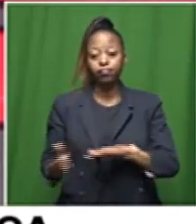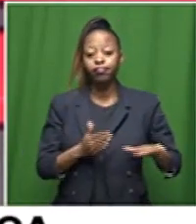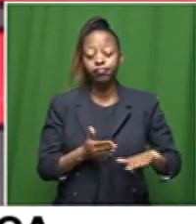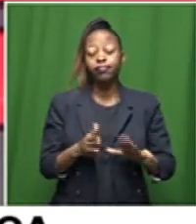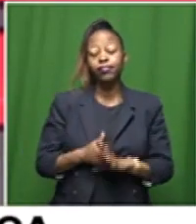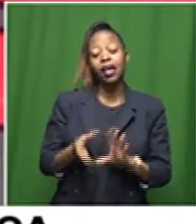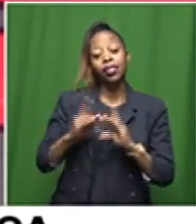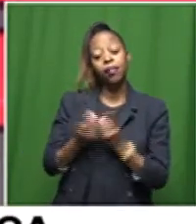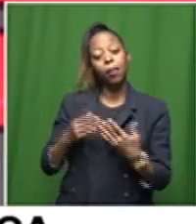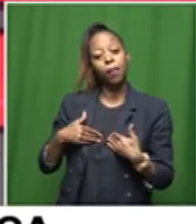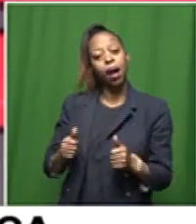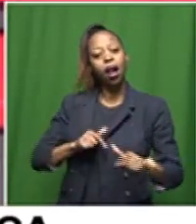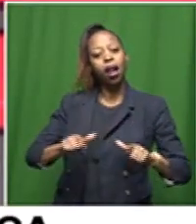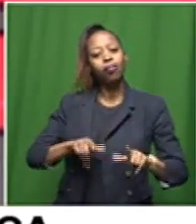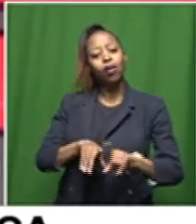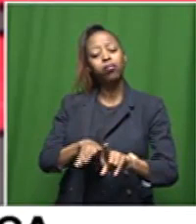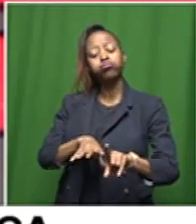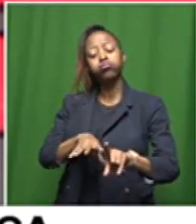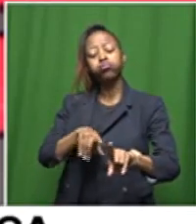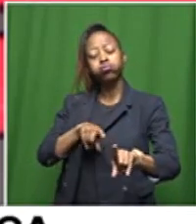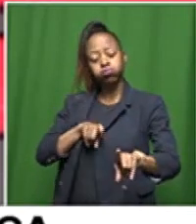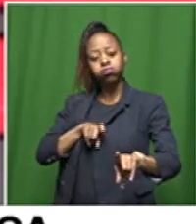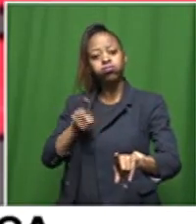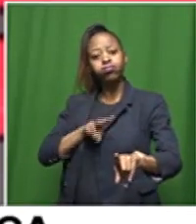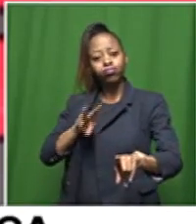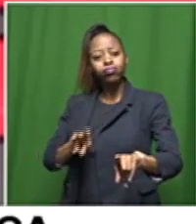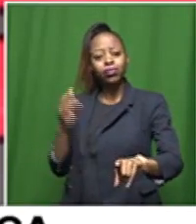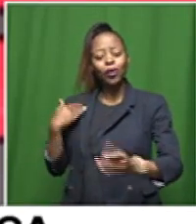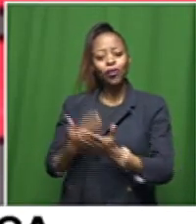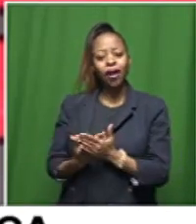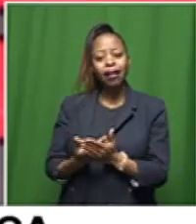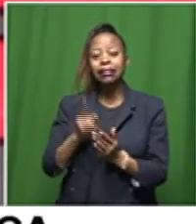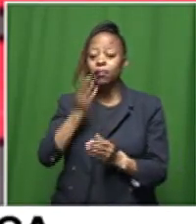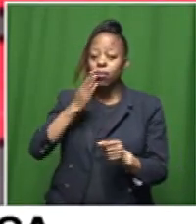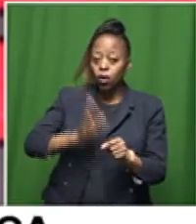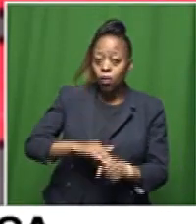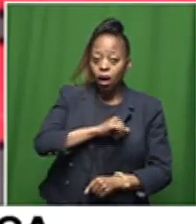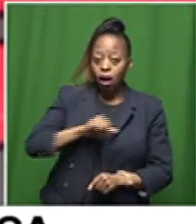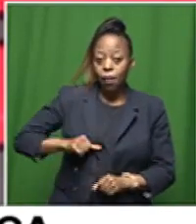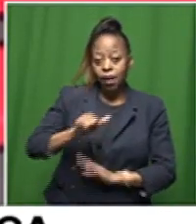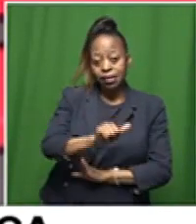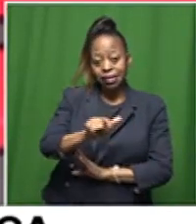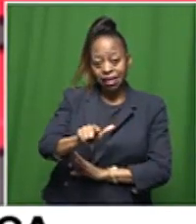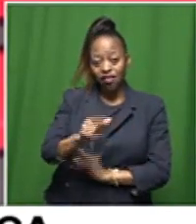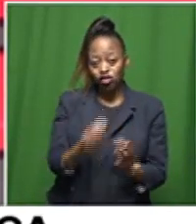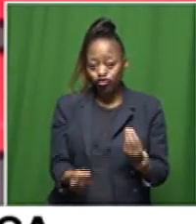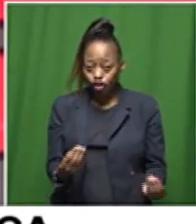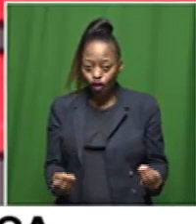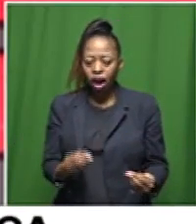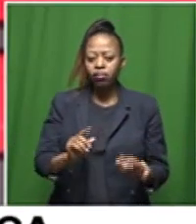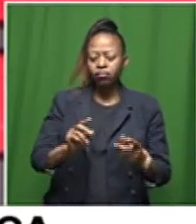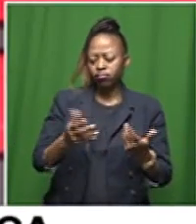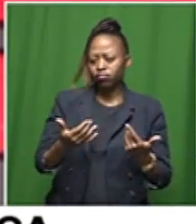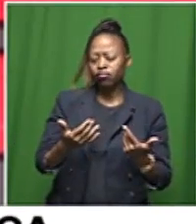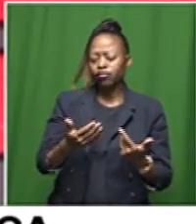Health Department gets surgical backlog up to date. Now, a team initially committed to operate on 67 children with various health challenges, of